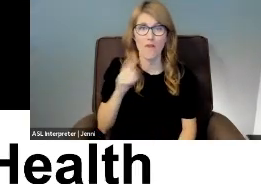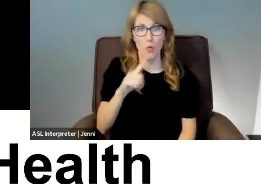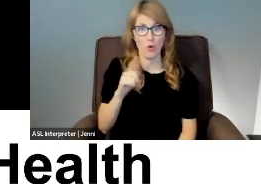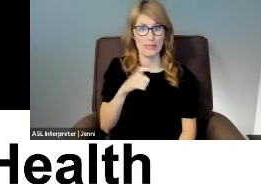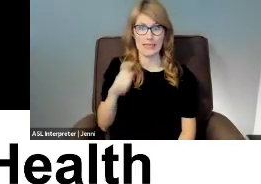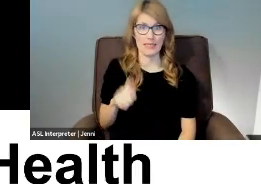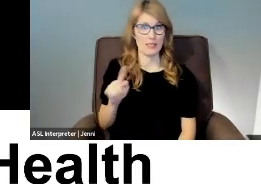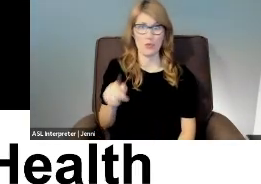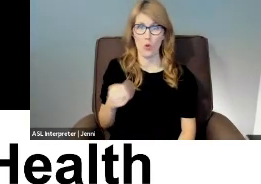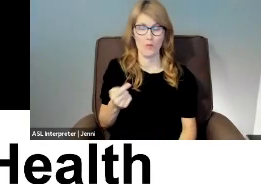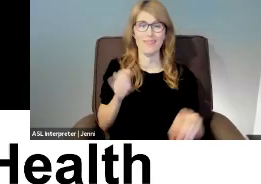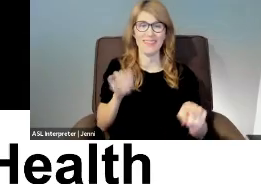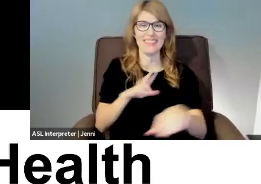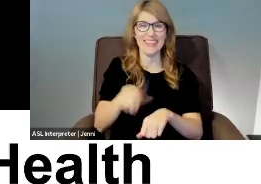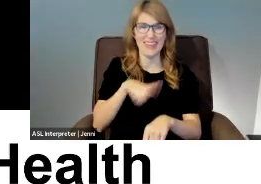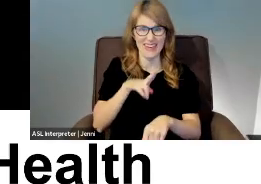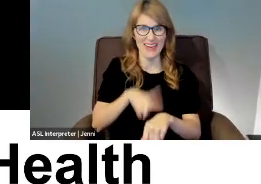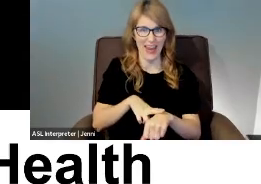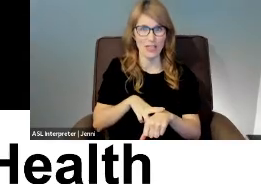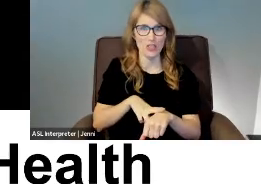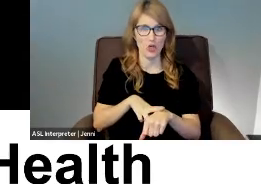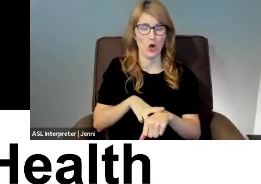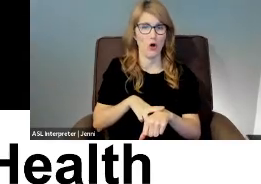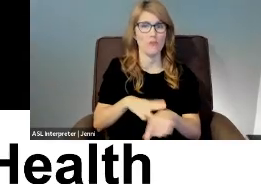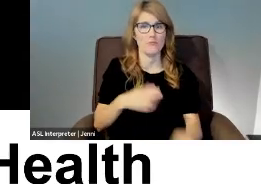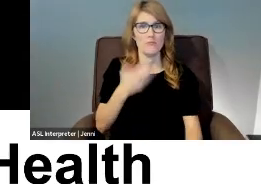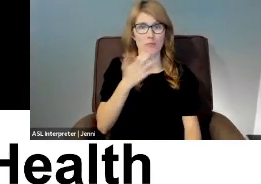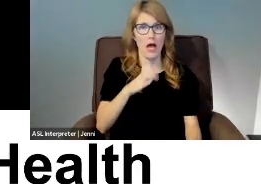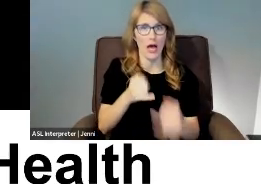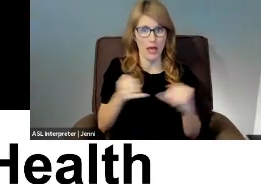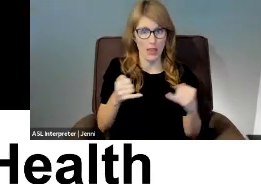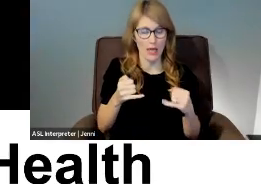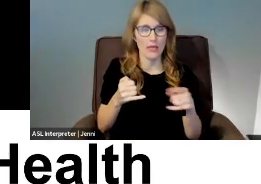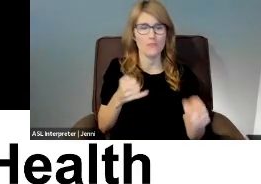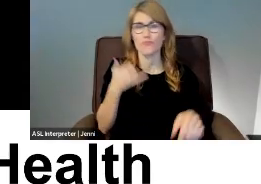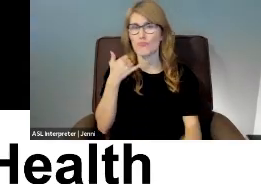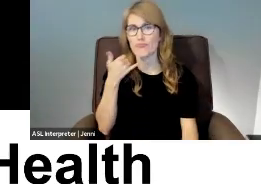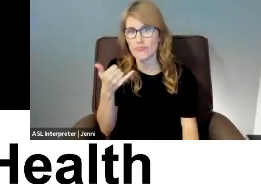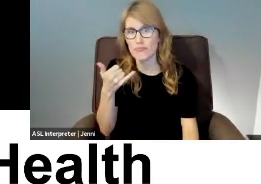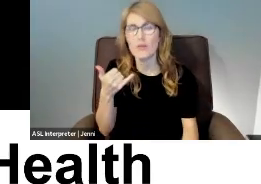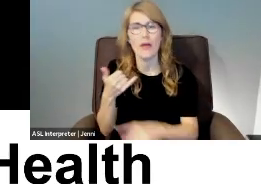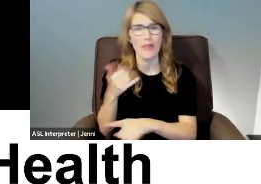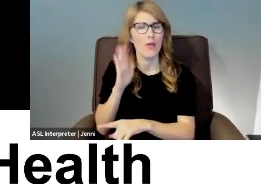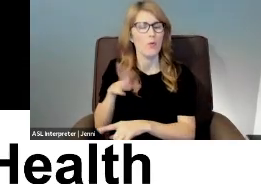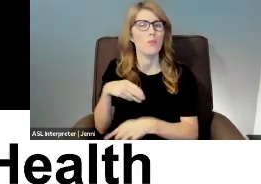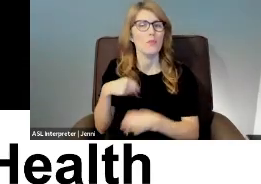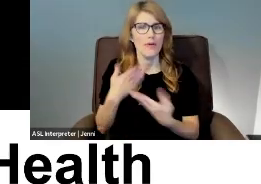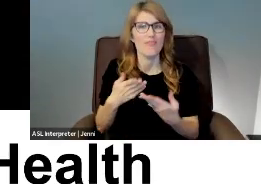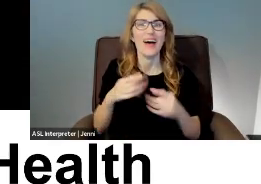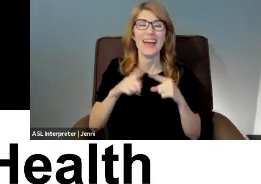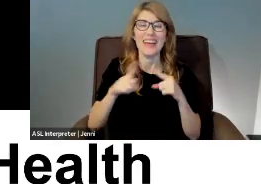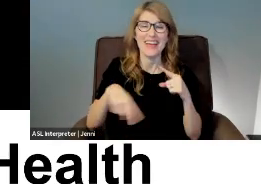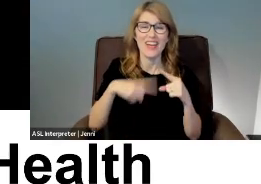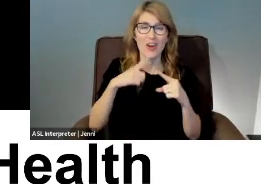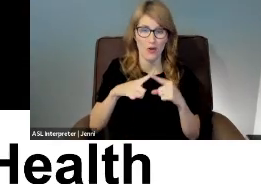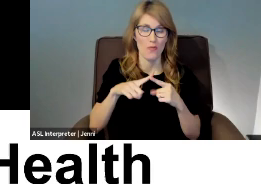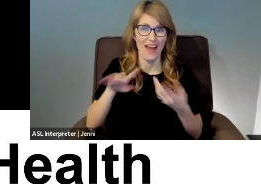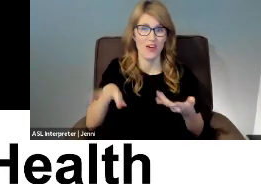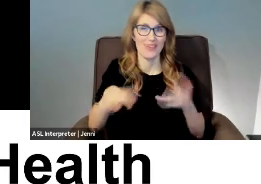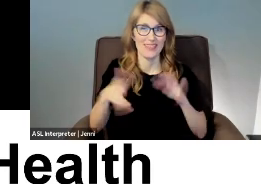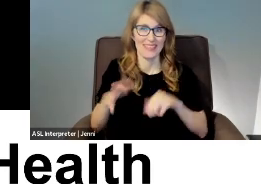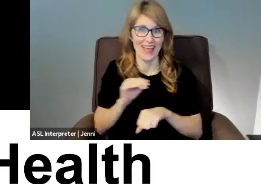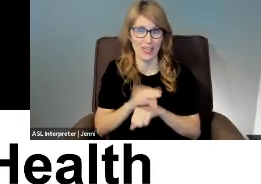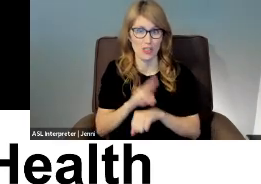is a national hotline dedicated to providing year-round disaster counseling. And this